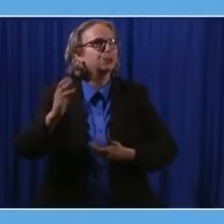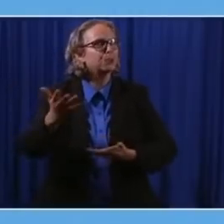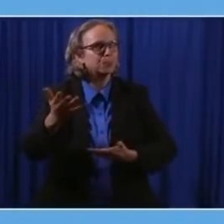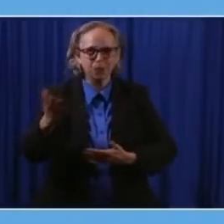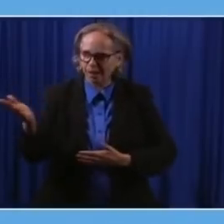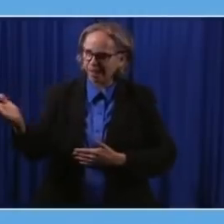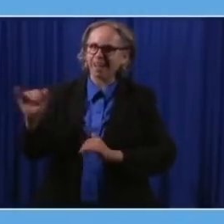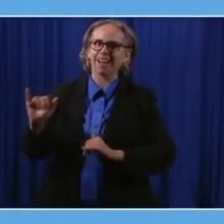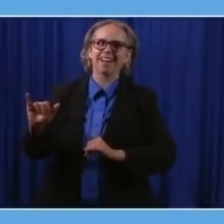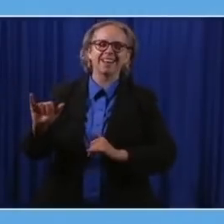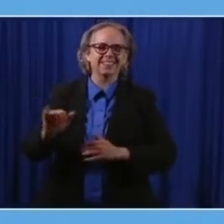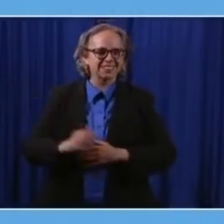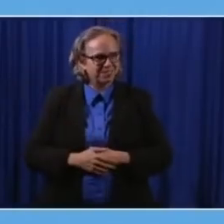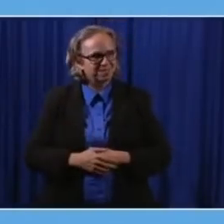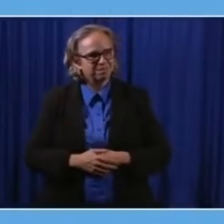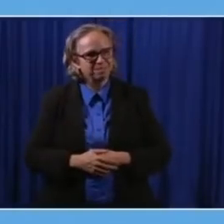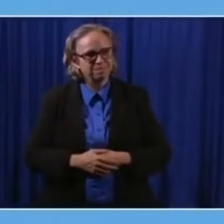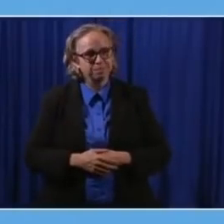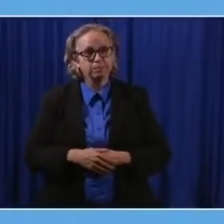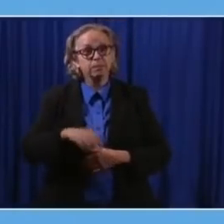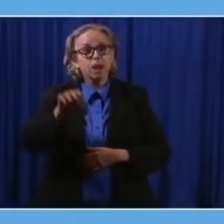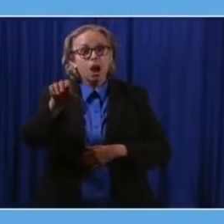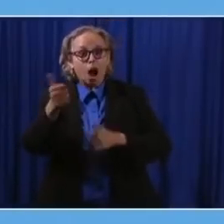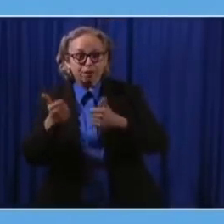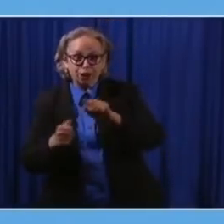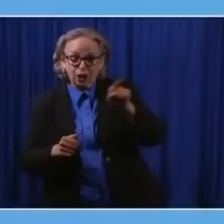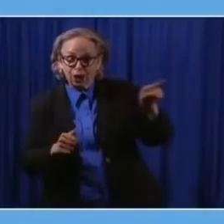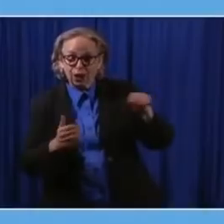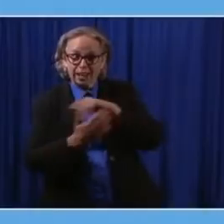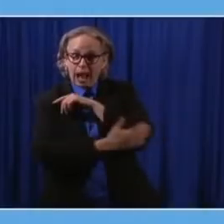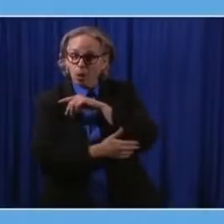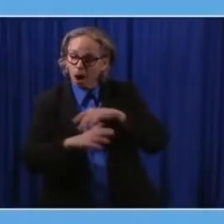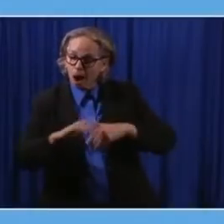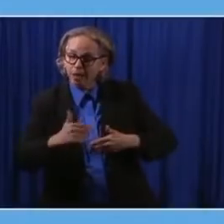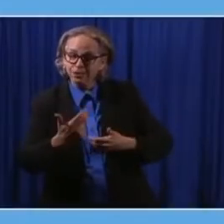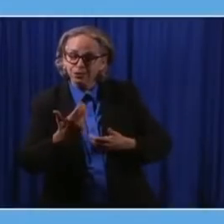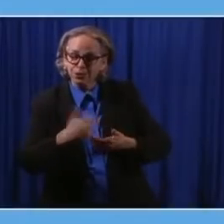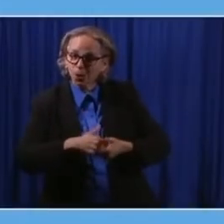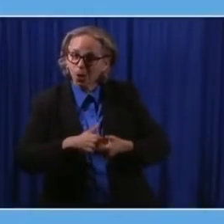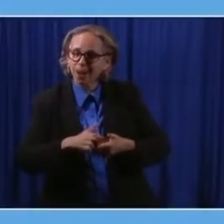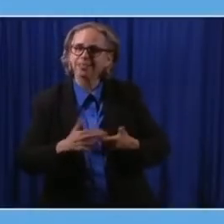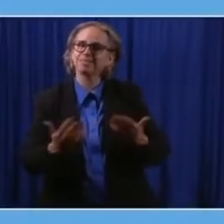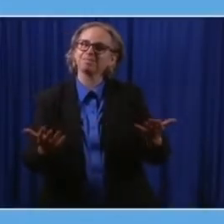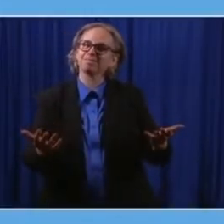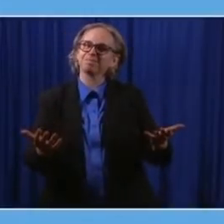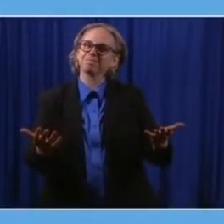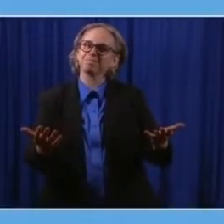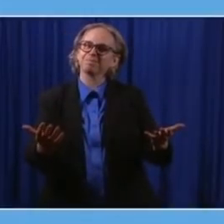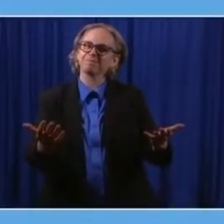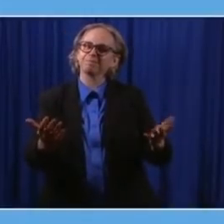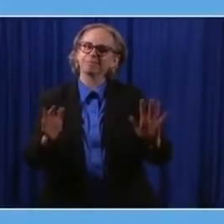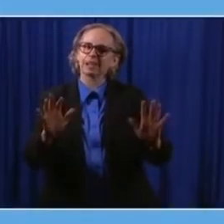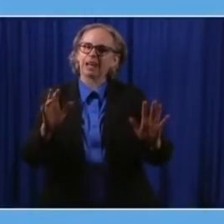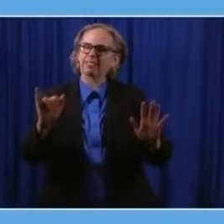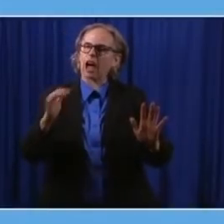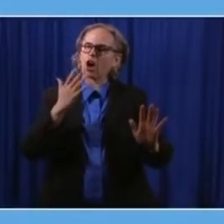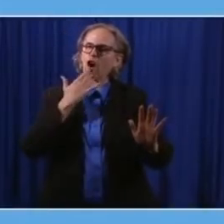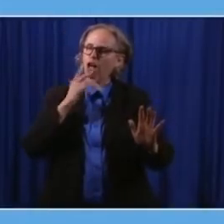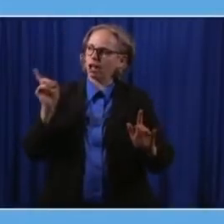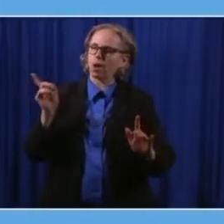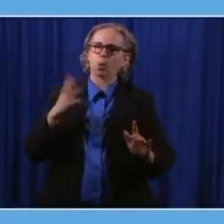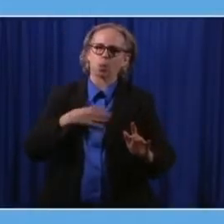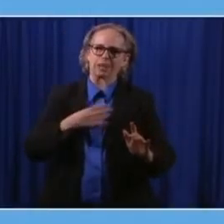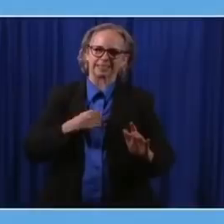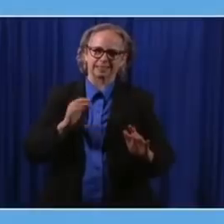the other counties that are not yet covered are in blue. Oh, excuse me. The ones that are covered